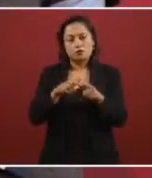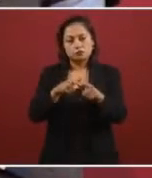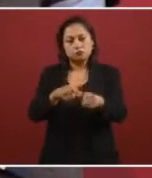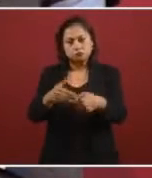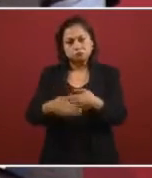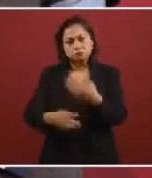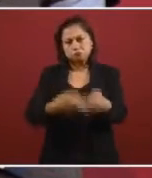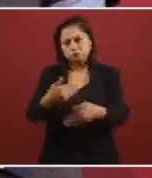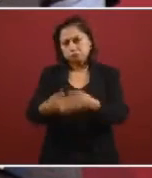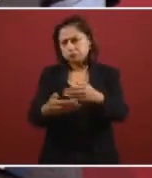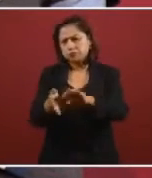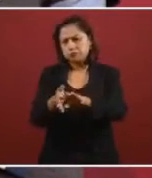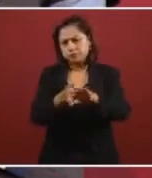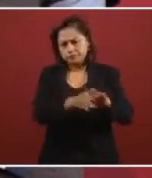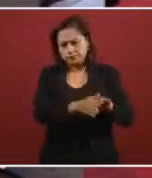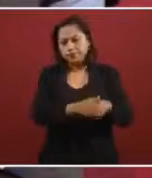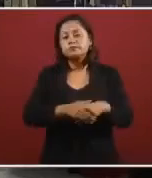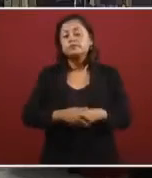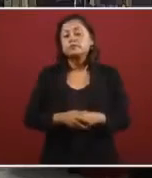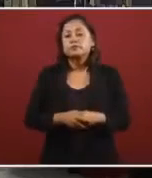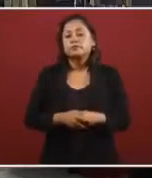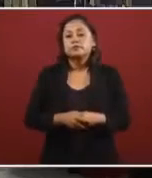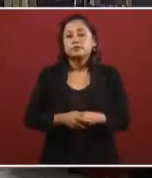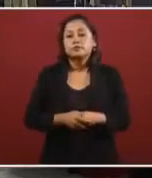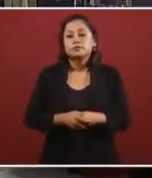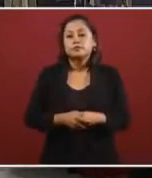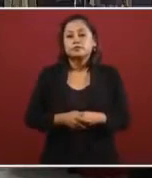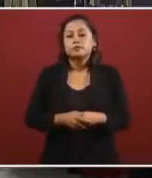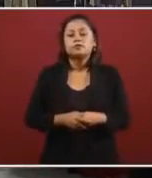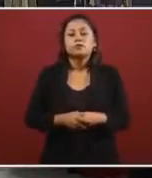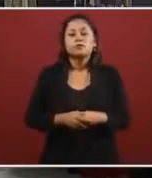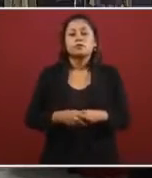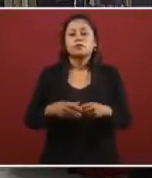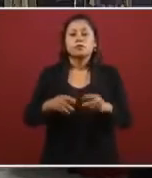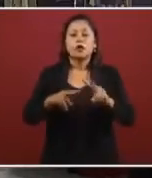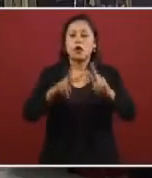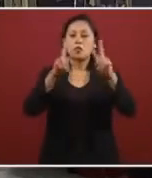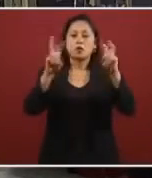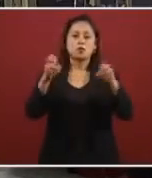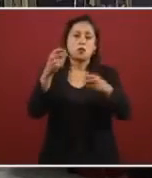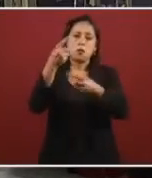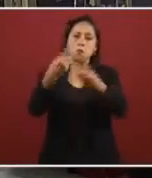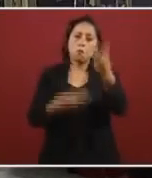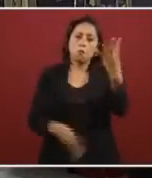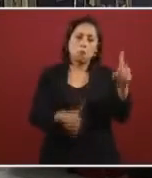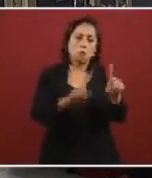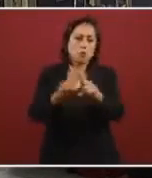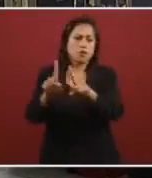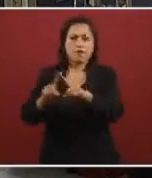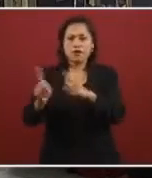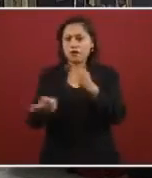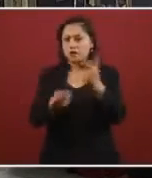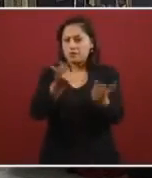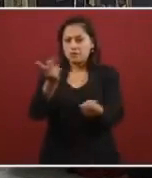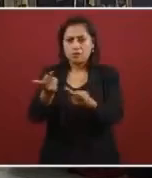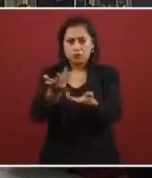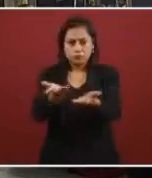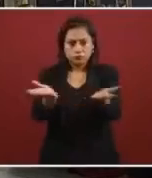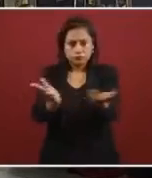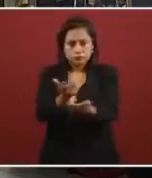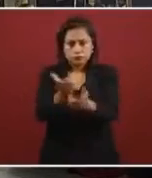And now, if you would like, we'll open up the general, if there's nothing pending.